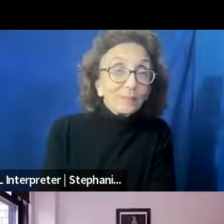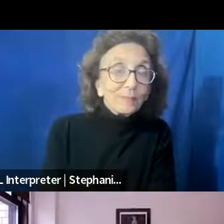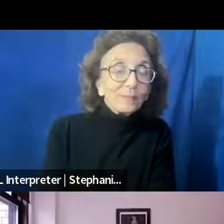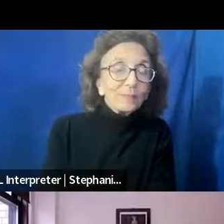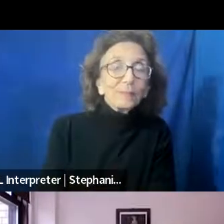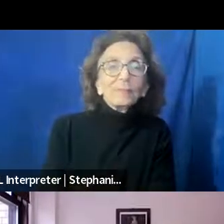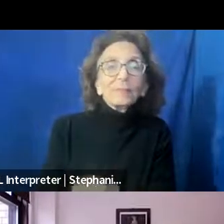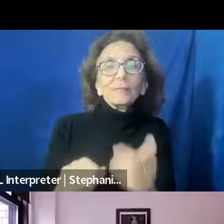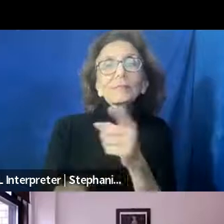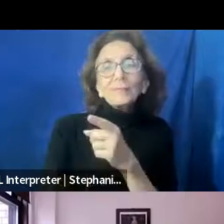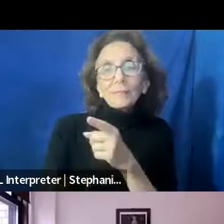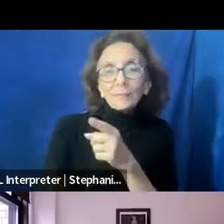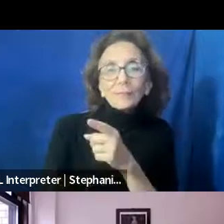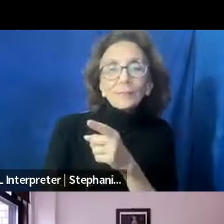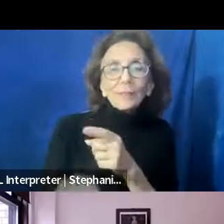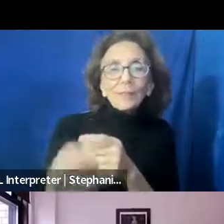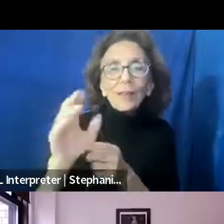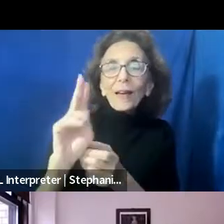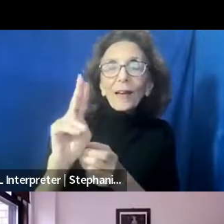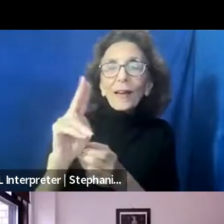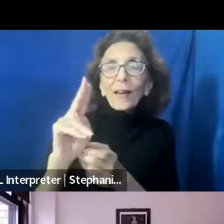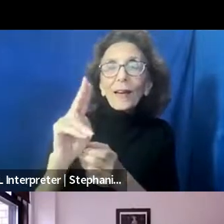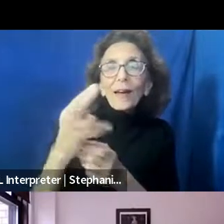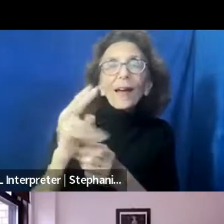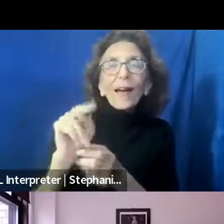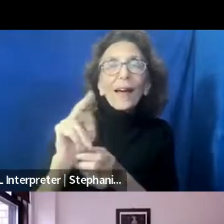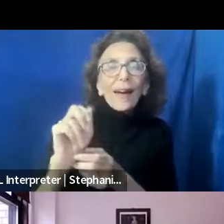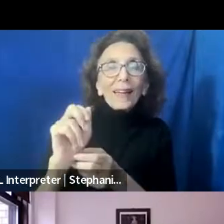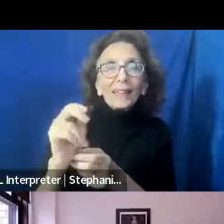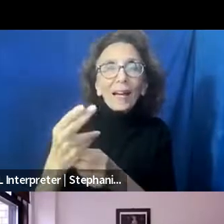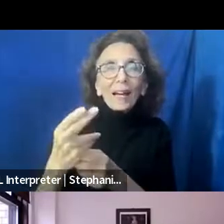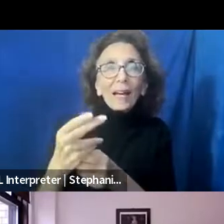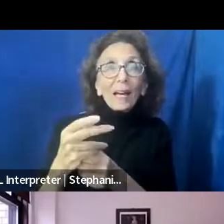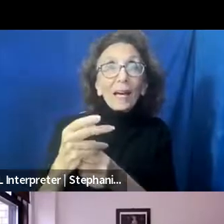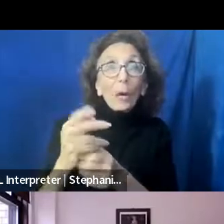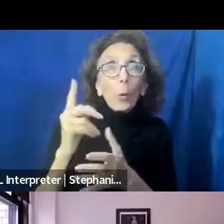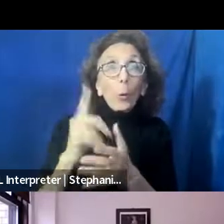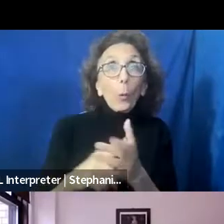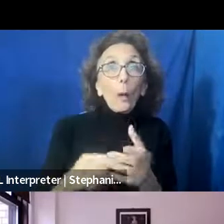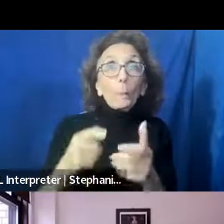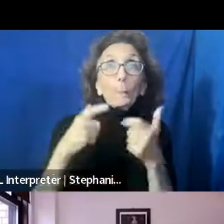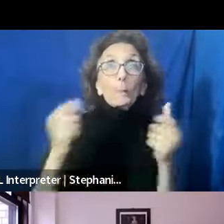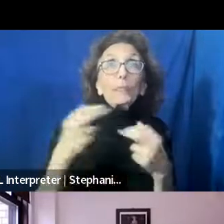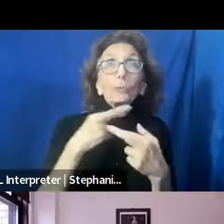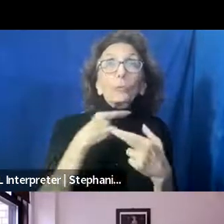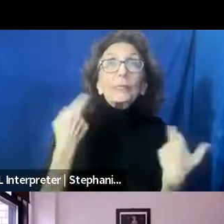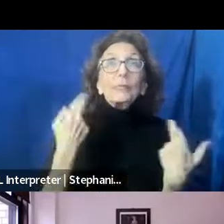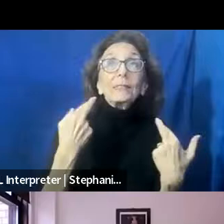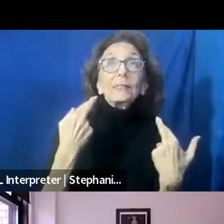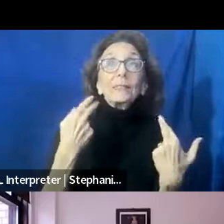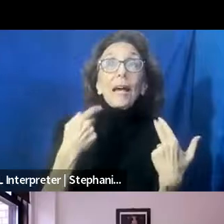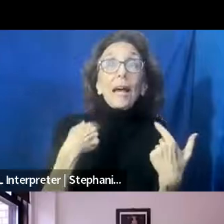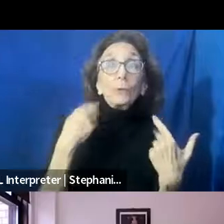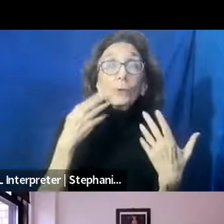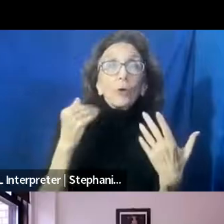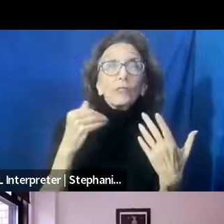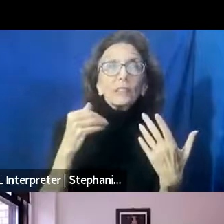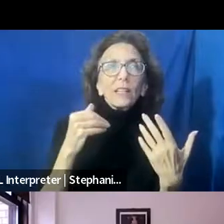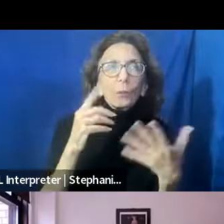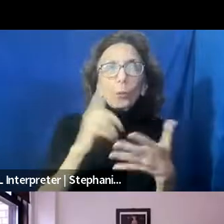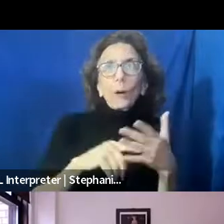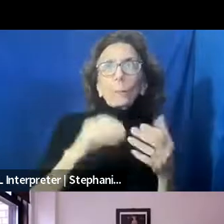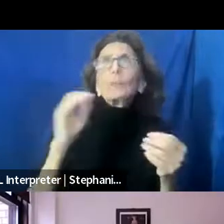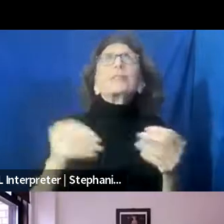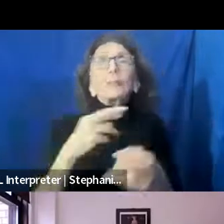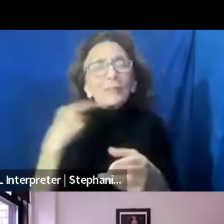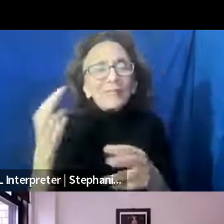I guess the riskiest thing that we did, I don't know how risky it really was in terms of what the stakes were, but when the pandemic